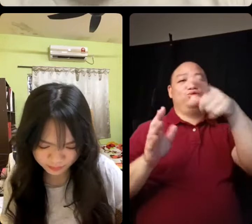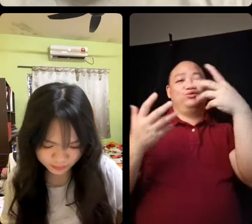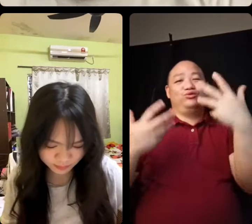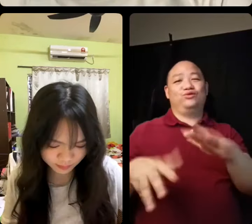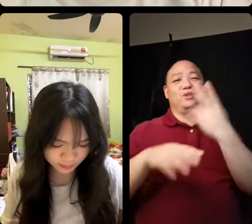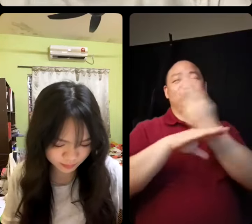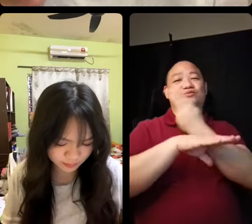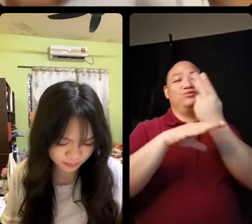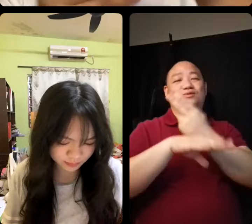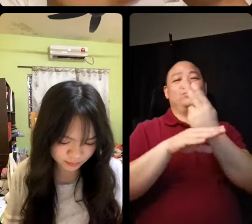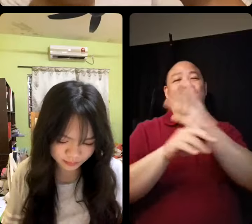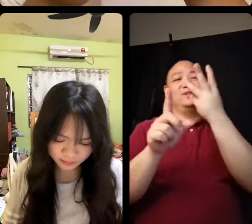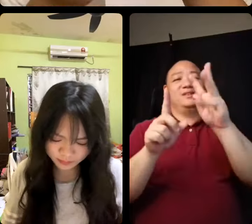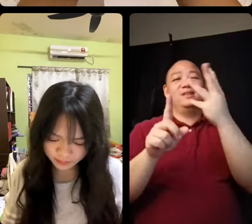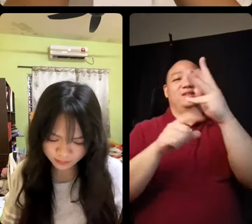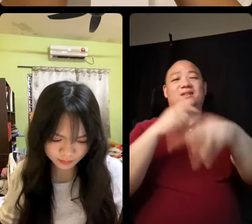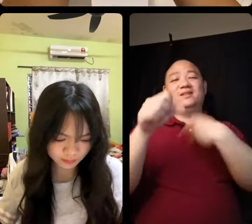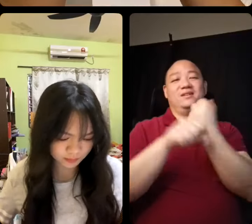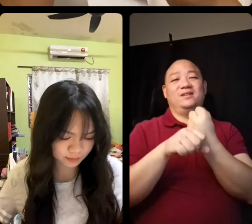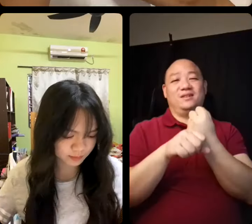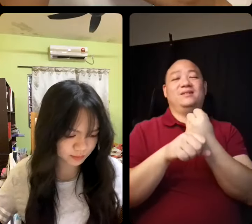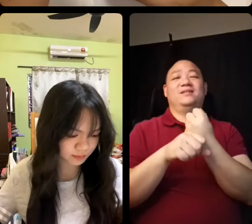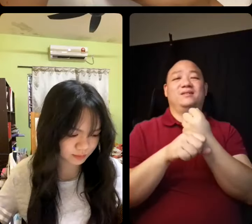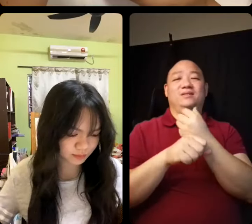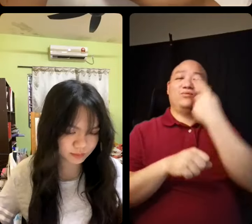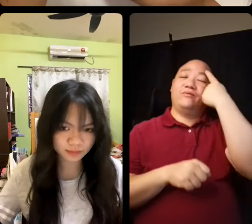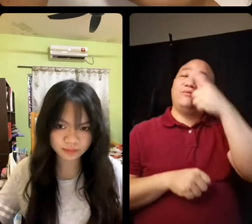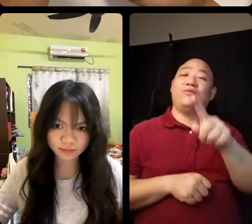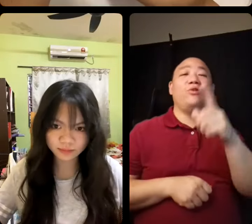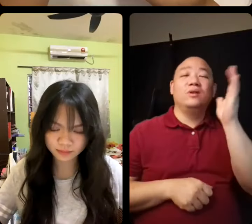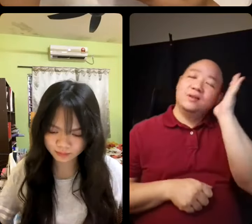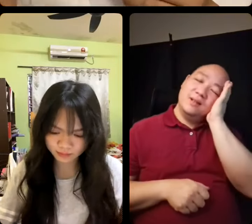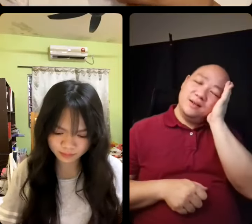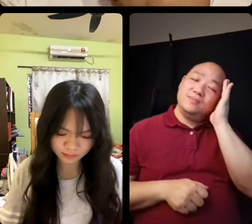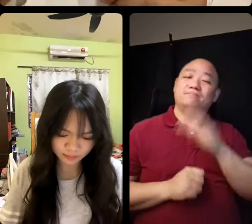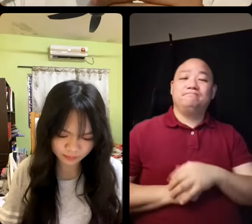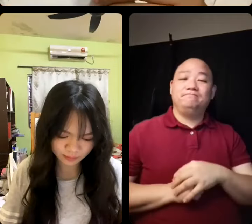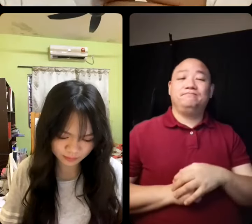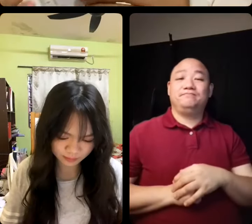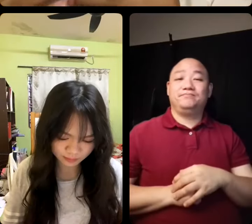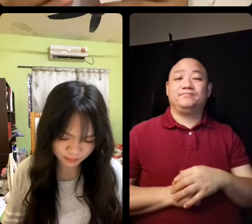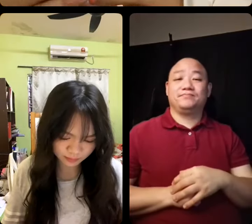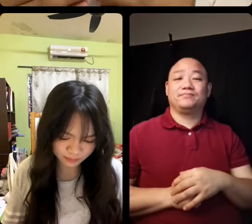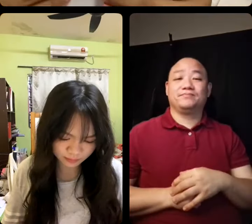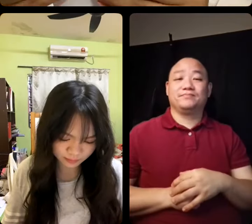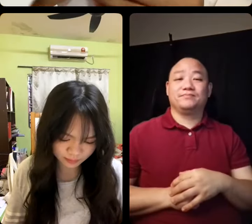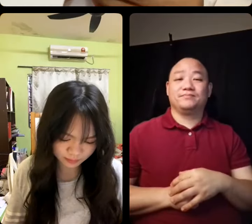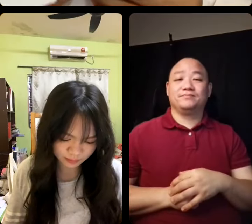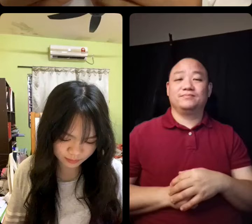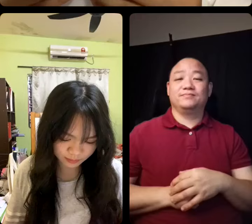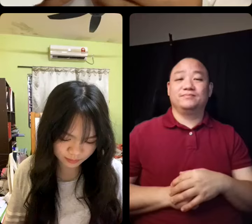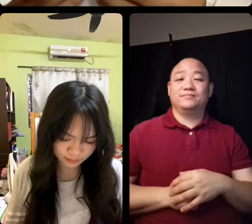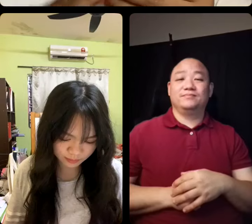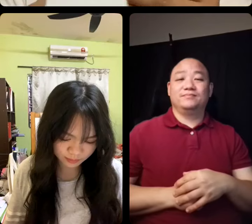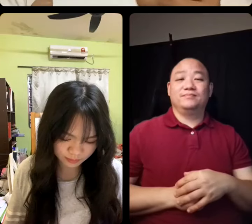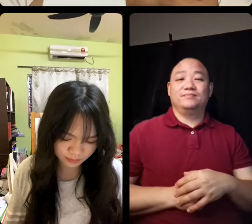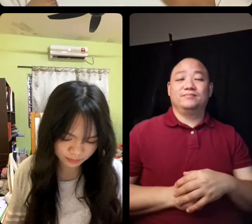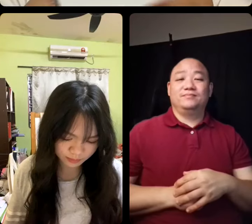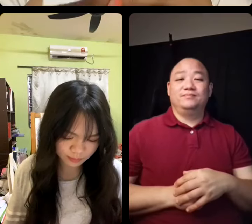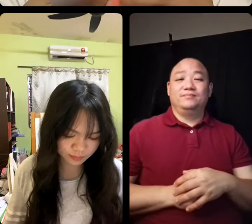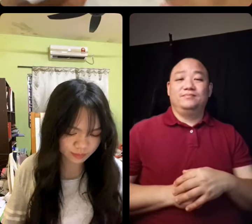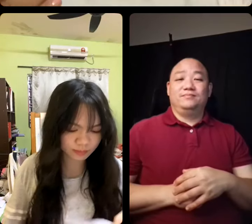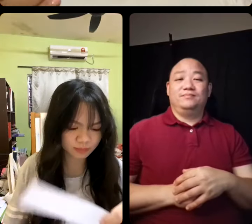let's measure a 16 over here. 16. Okay. And we are going to tear it